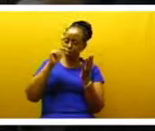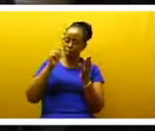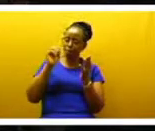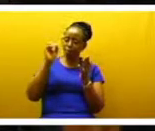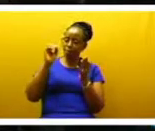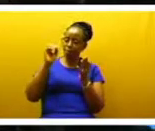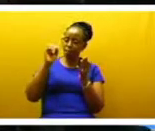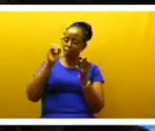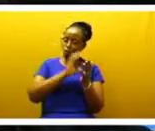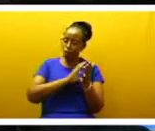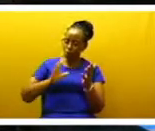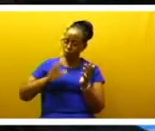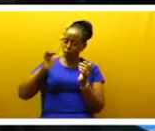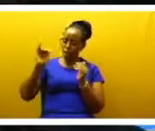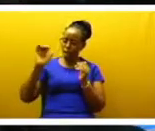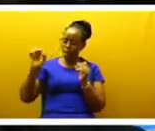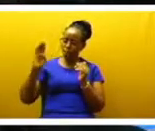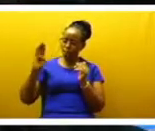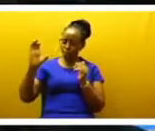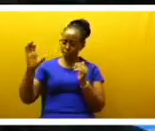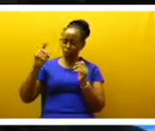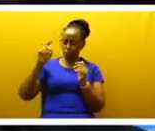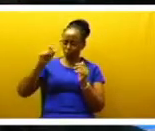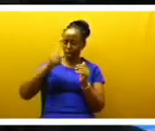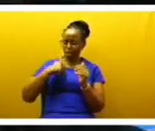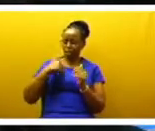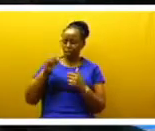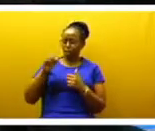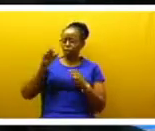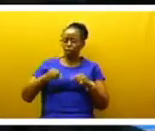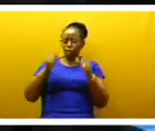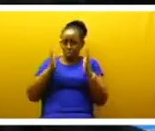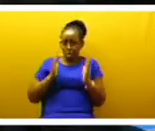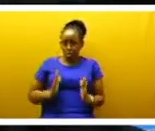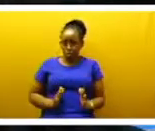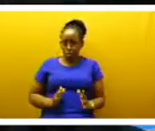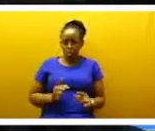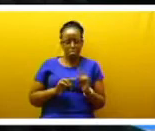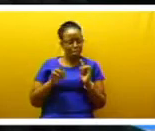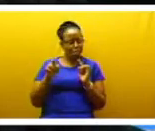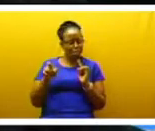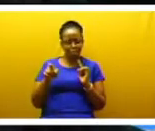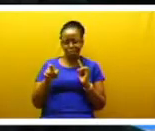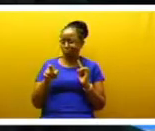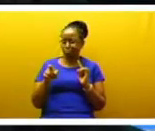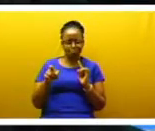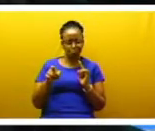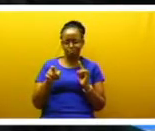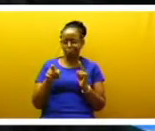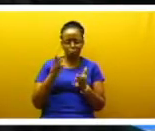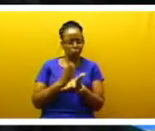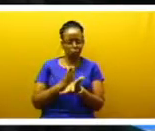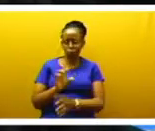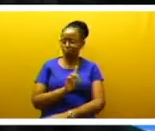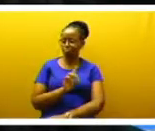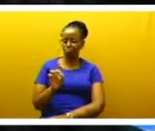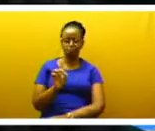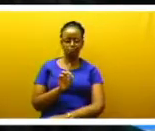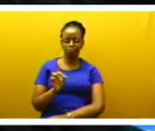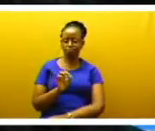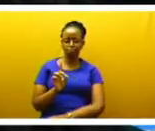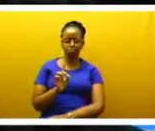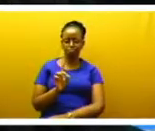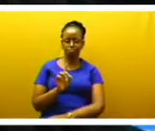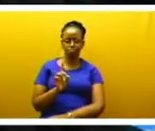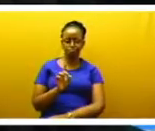That we have learnt much by that, but that is not what we or